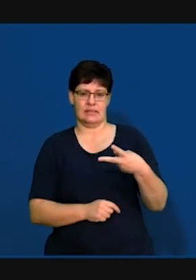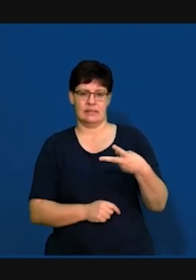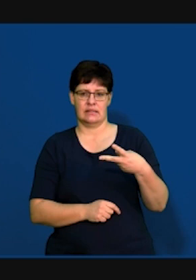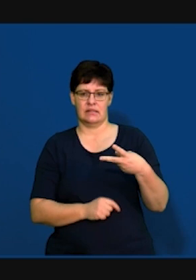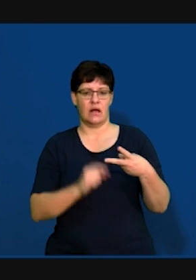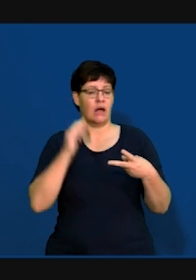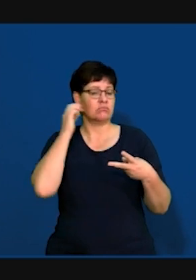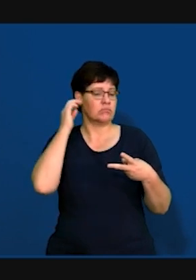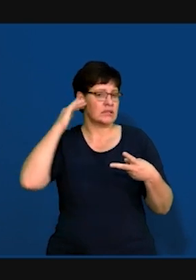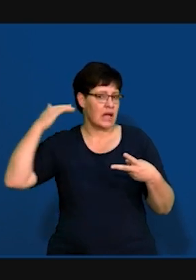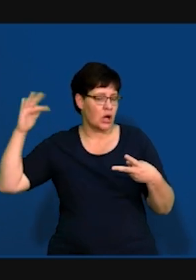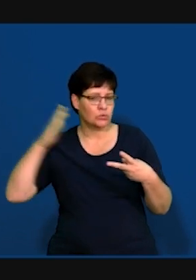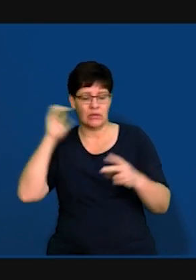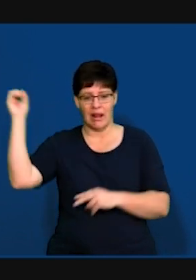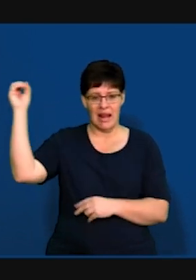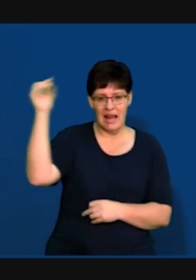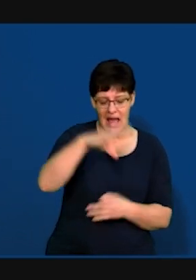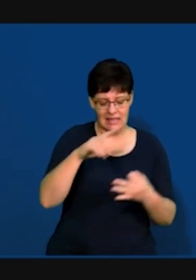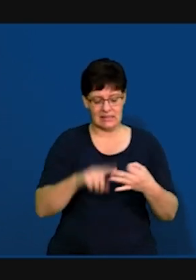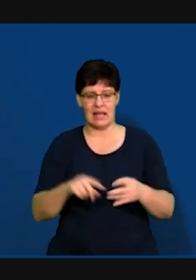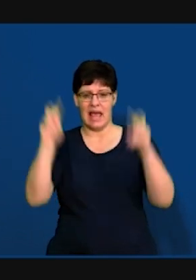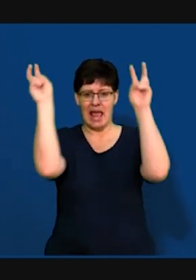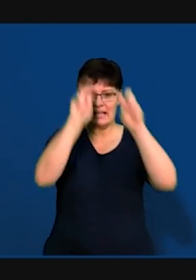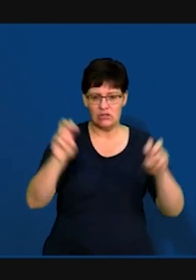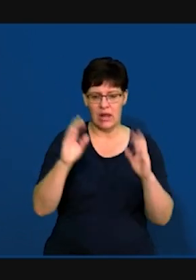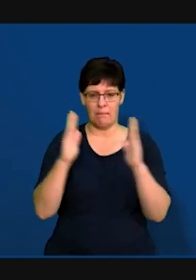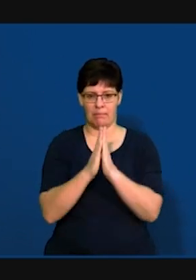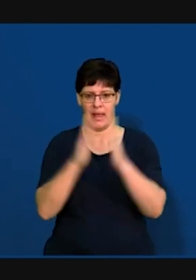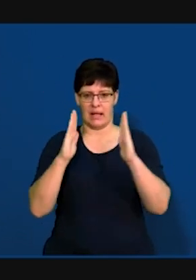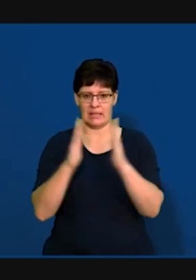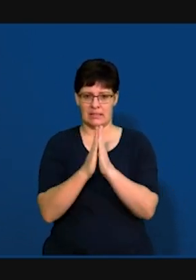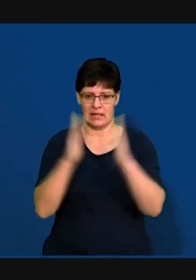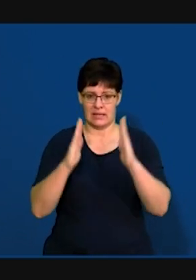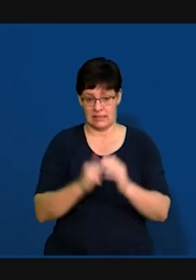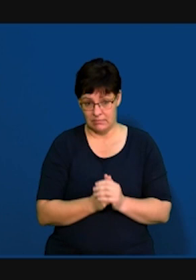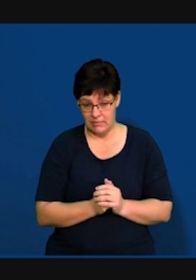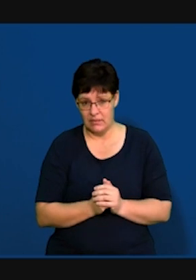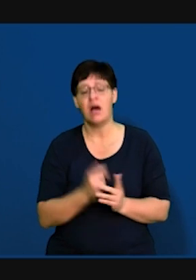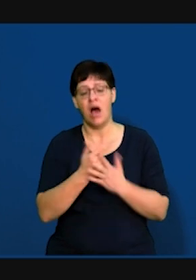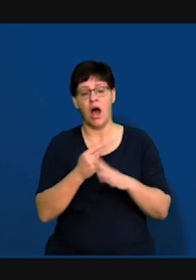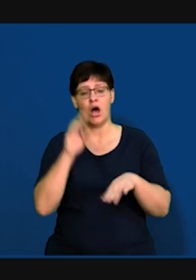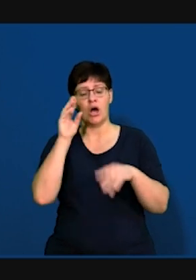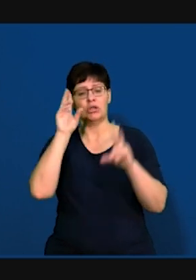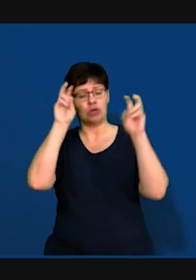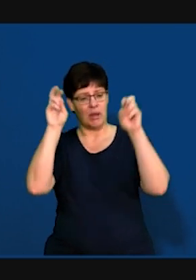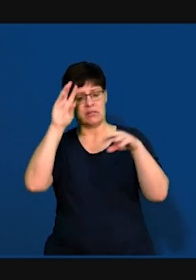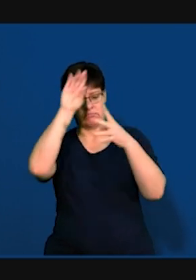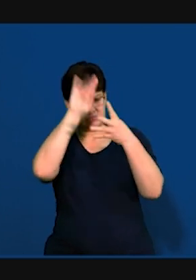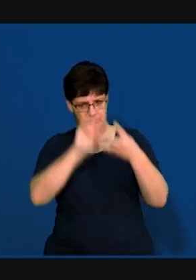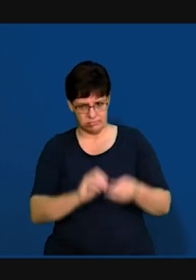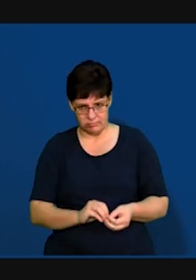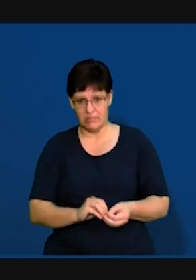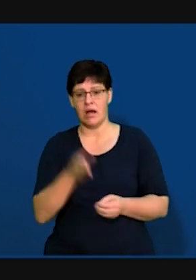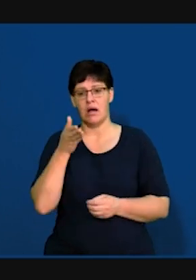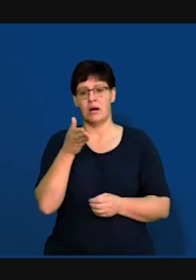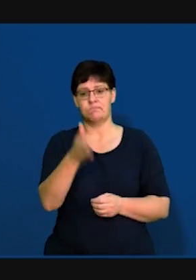wave, sound, and light, we've got electricity and magnetism. So all the topics are covered in the 10 questions of the multiple choice,